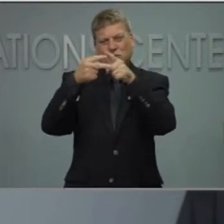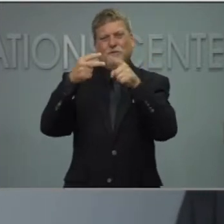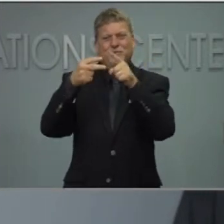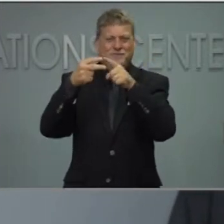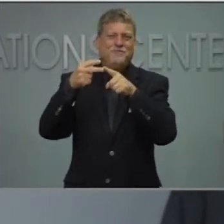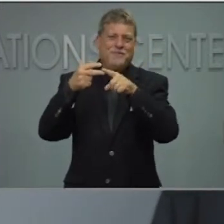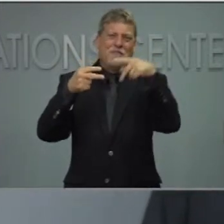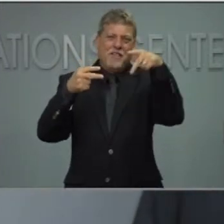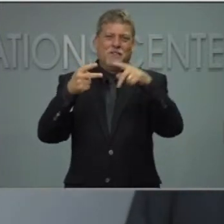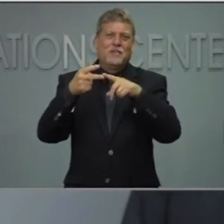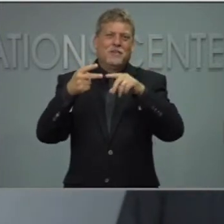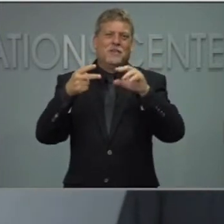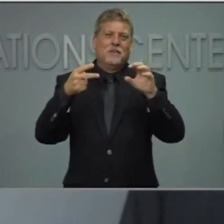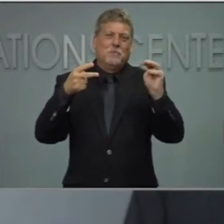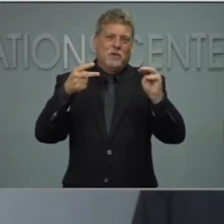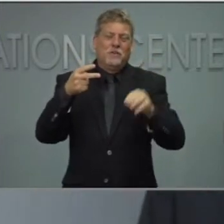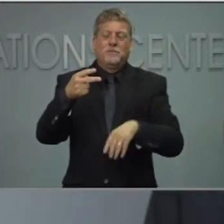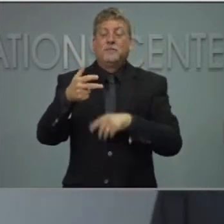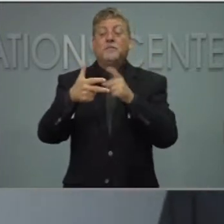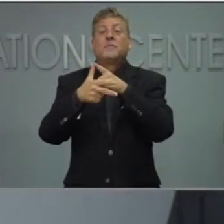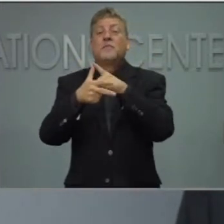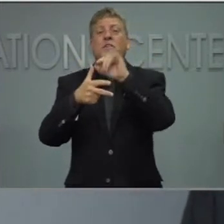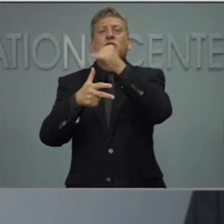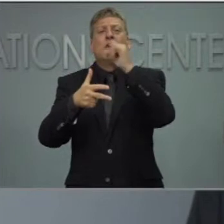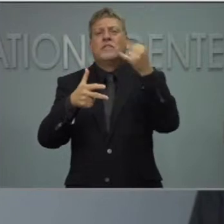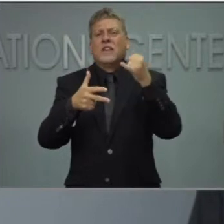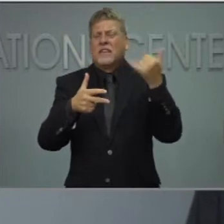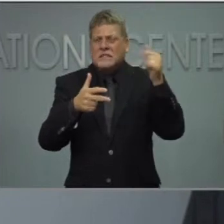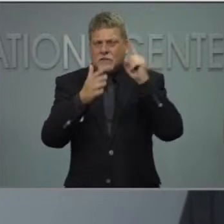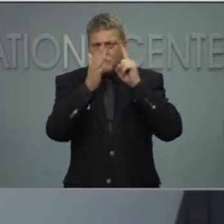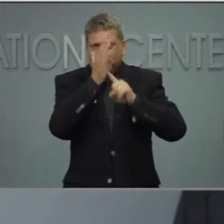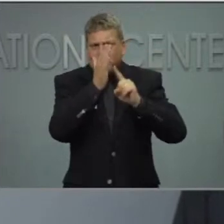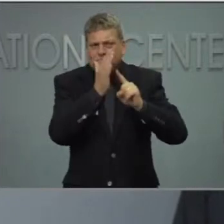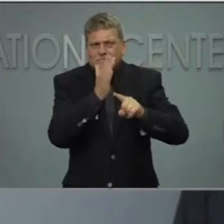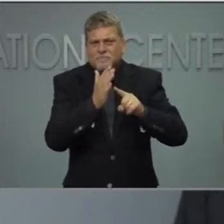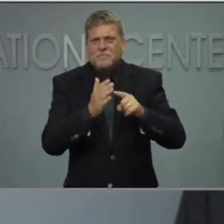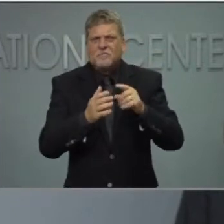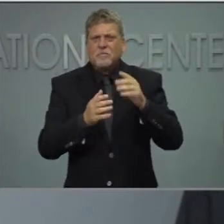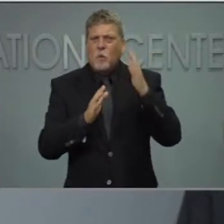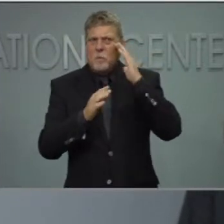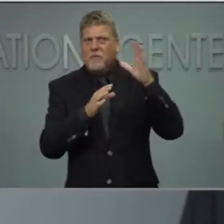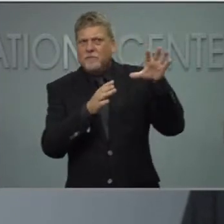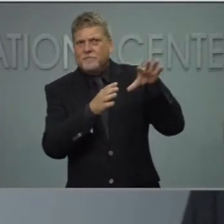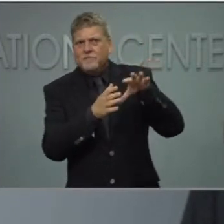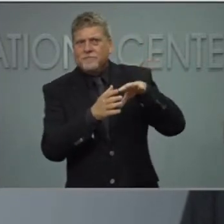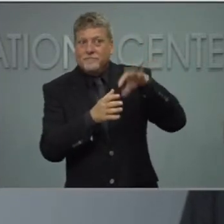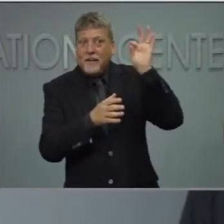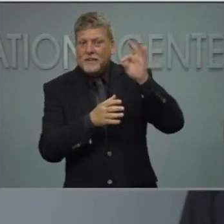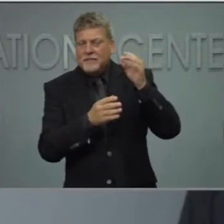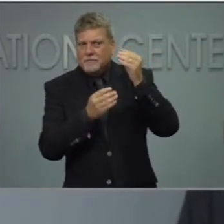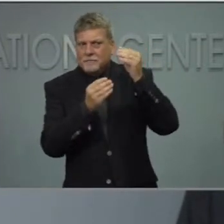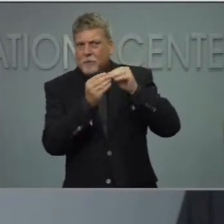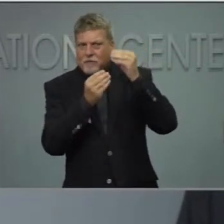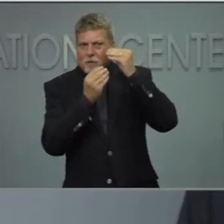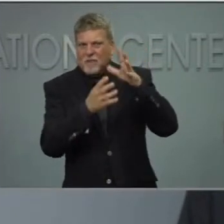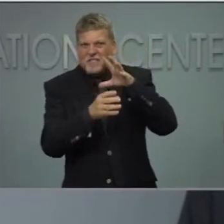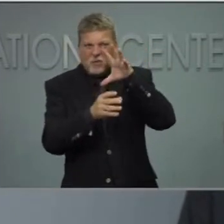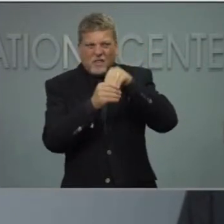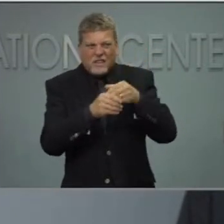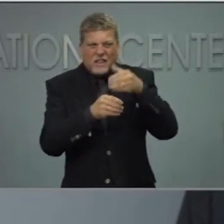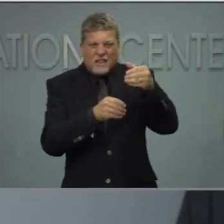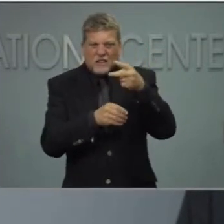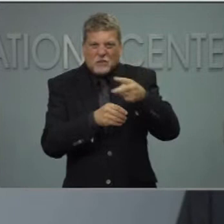that the J&J vaccine, they're looking for additional data that they hope to come in the next couple of weeks. So I, too, will be looking at that data very